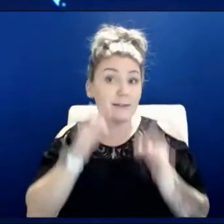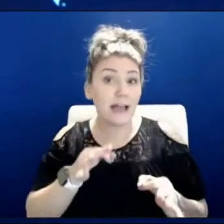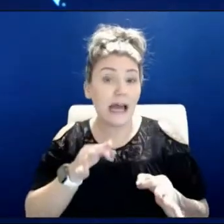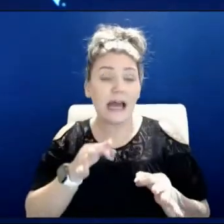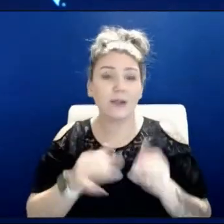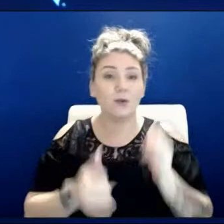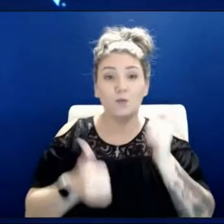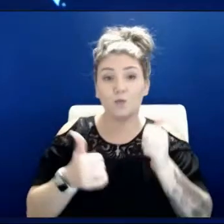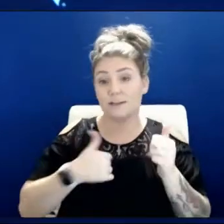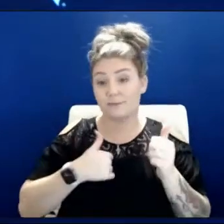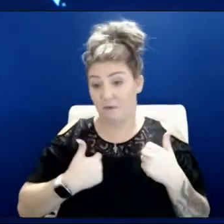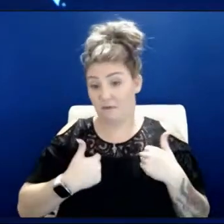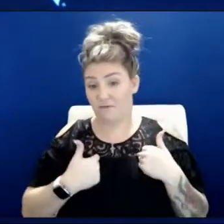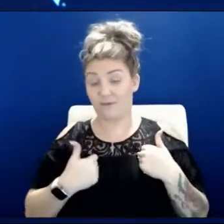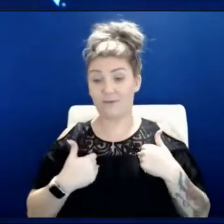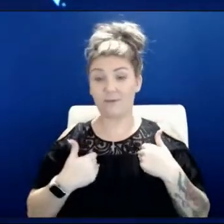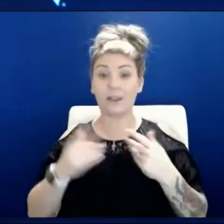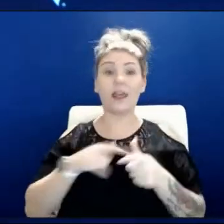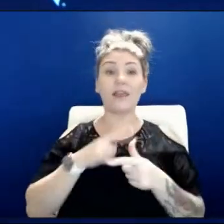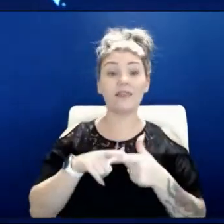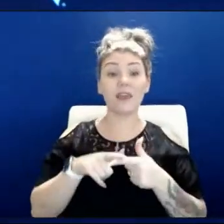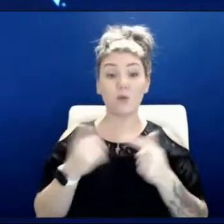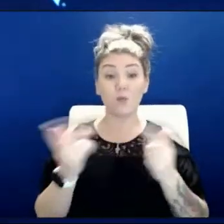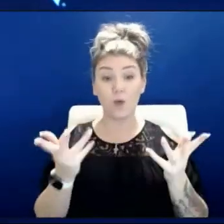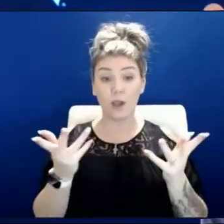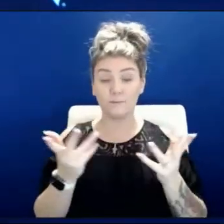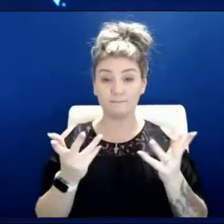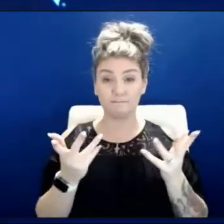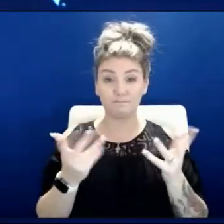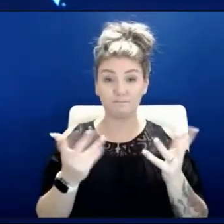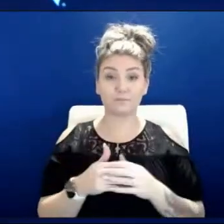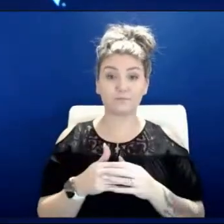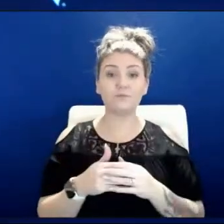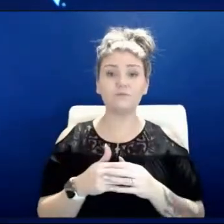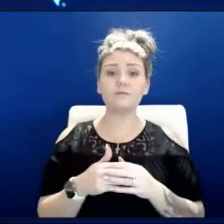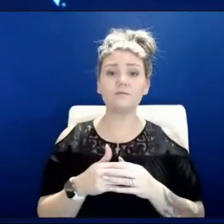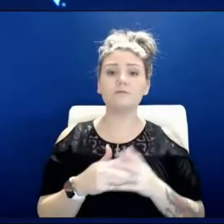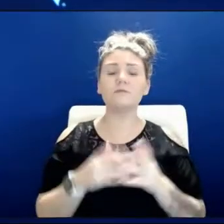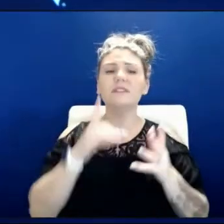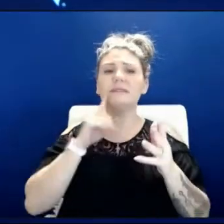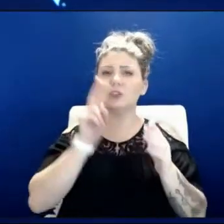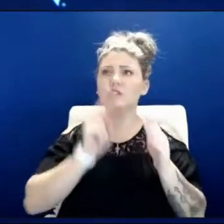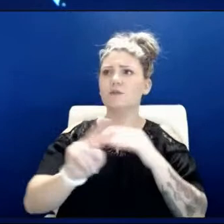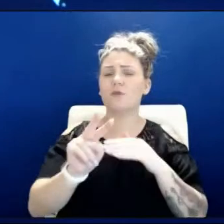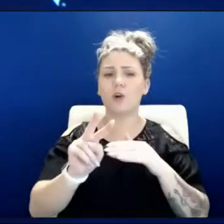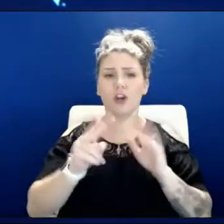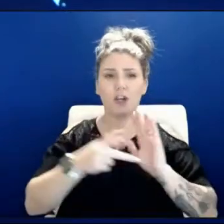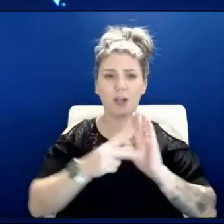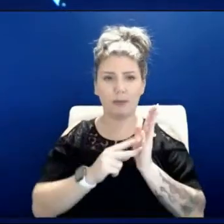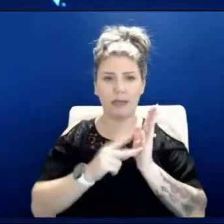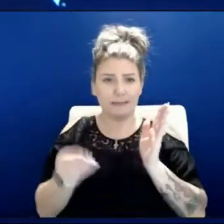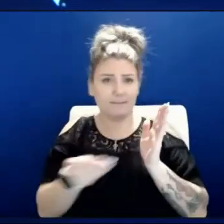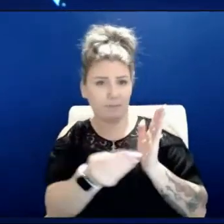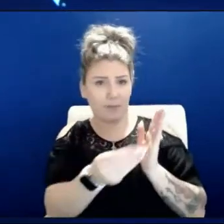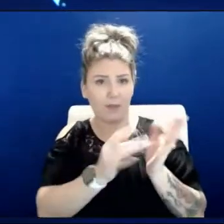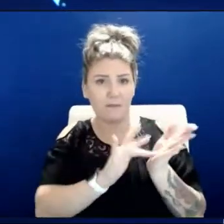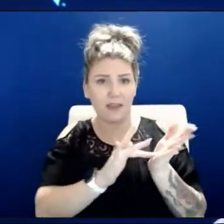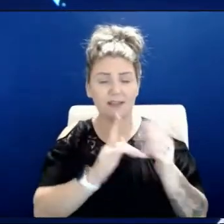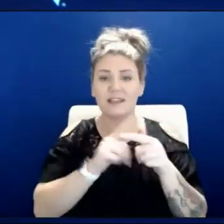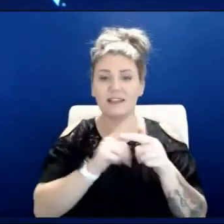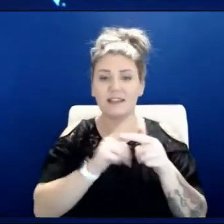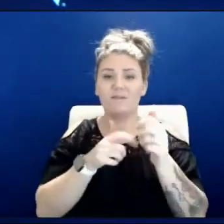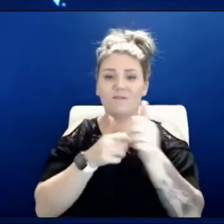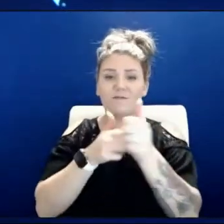And then it's done in a looking forward fashion. That is, we're giving you the medicine, and then we follow and see how you